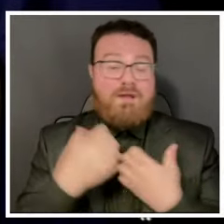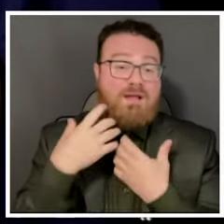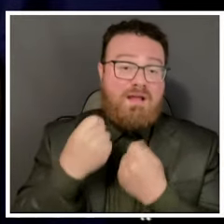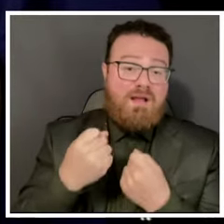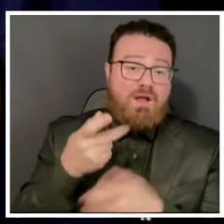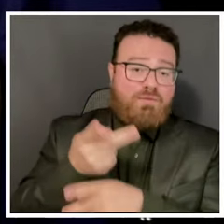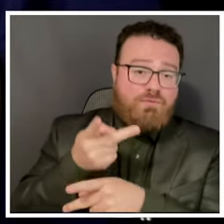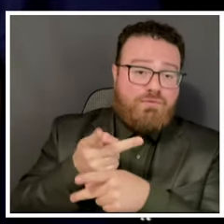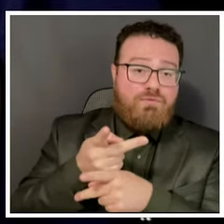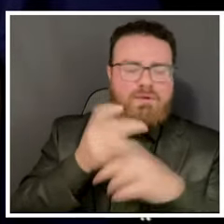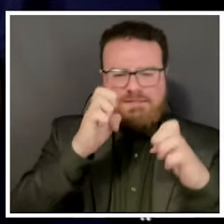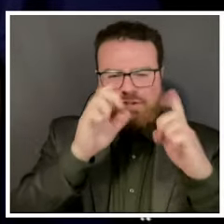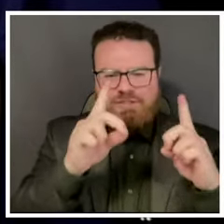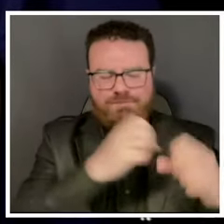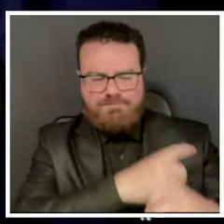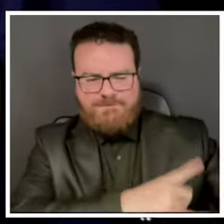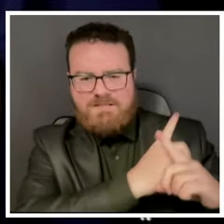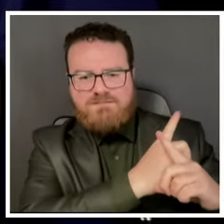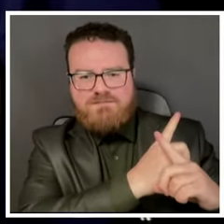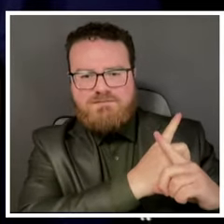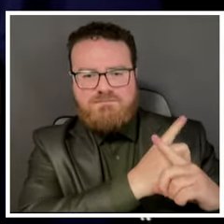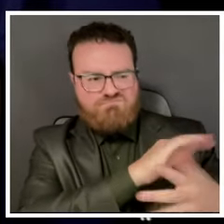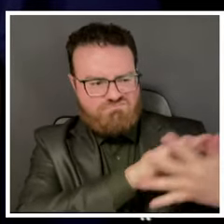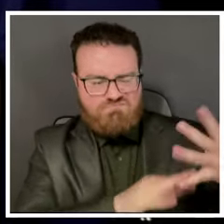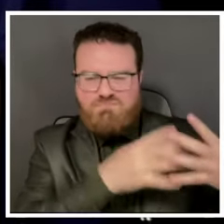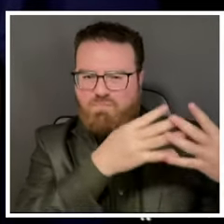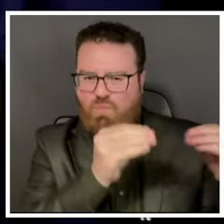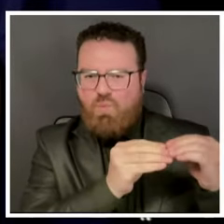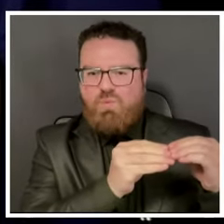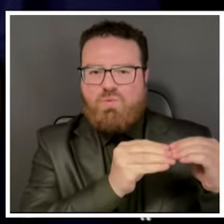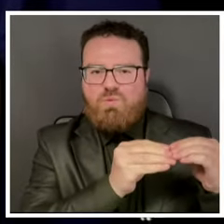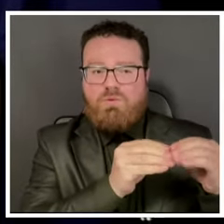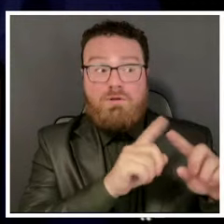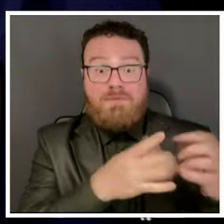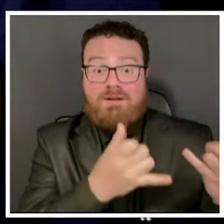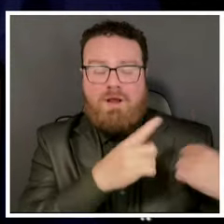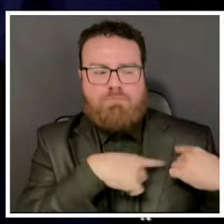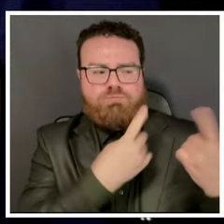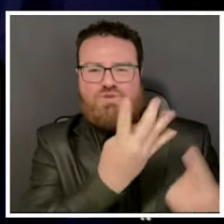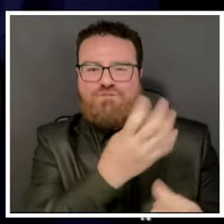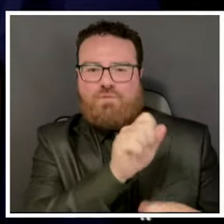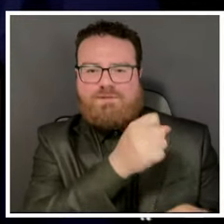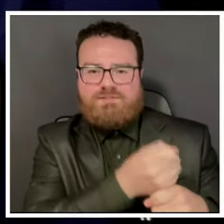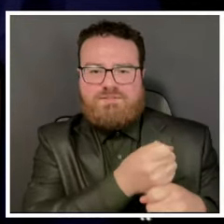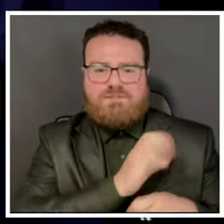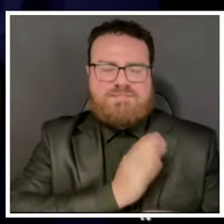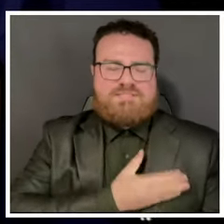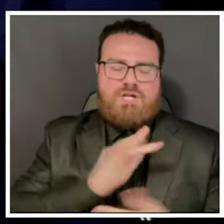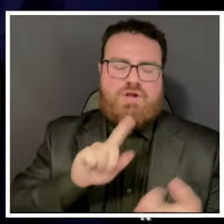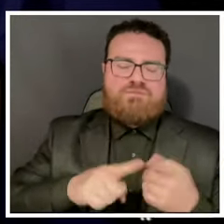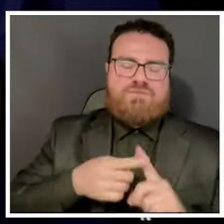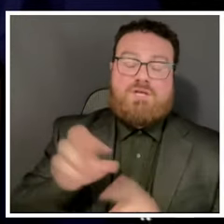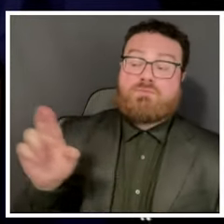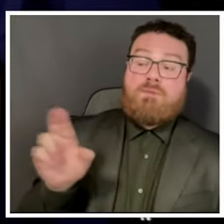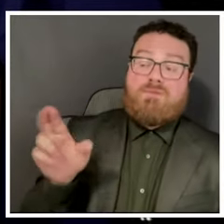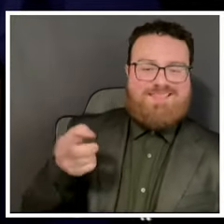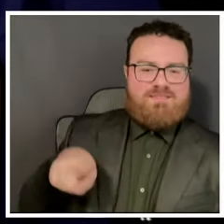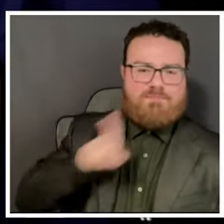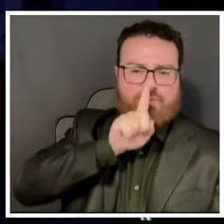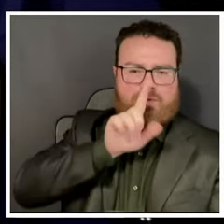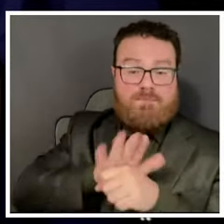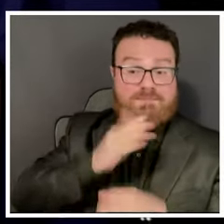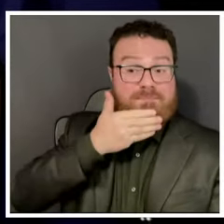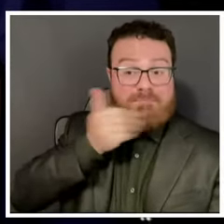more. But here's the deal. For more than 40 years, our Republican friends have promised that the best way to grow the economy is from the